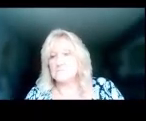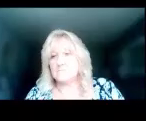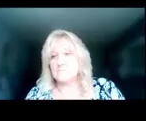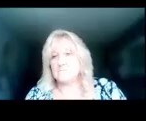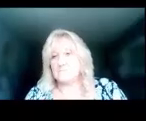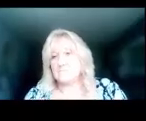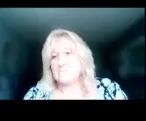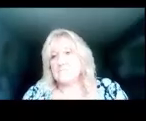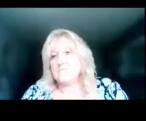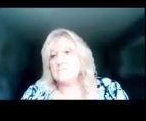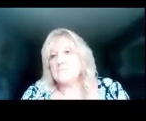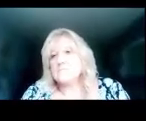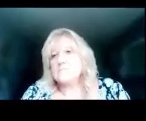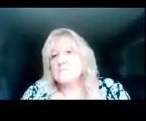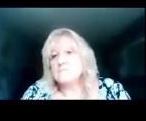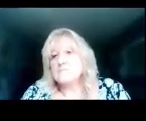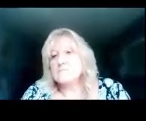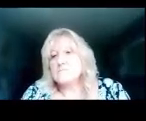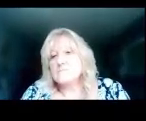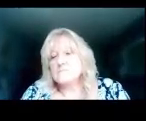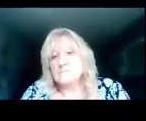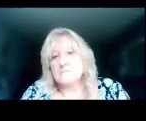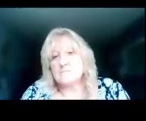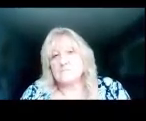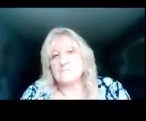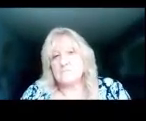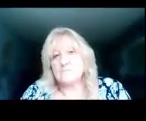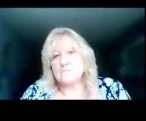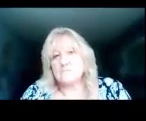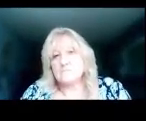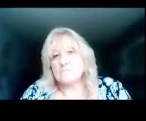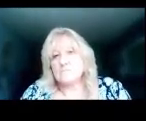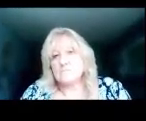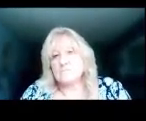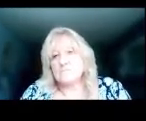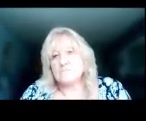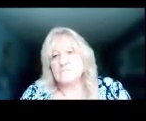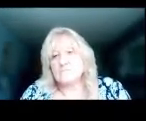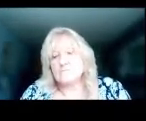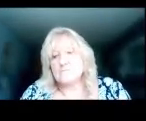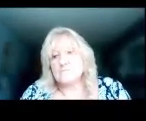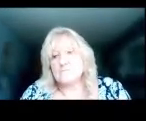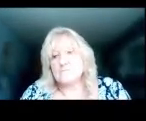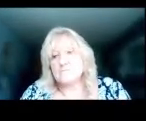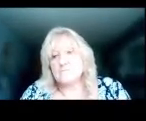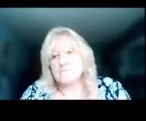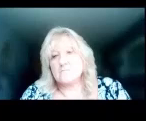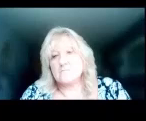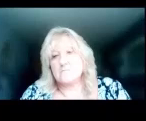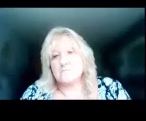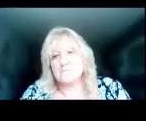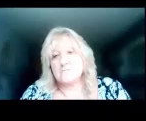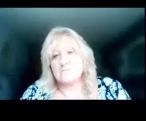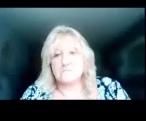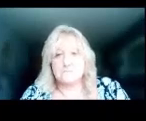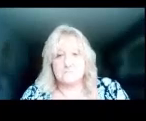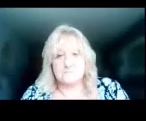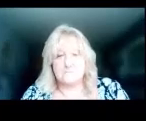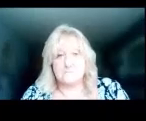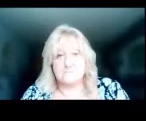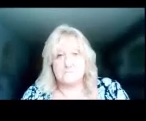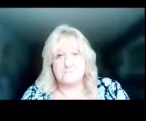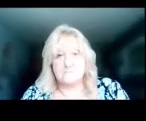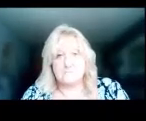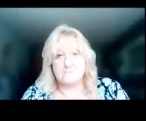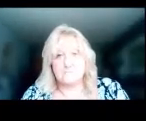you to everybody. The next session will be at the same time next week. So if you haven't got an invite for that, please get in touch with me, and we'll